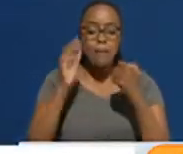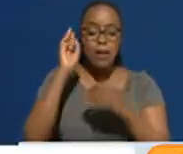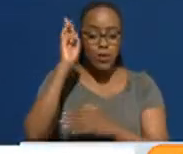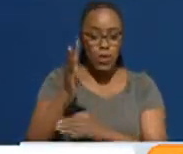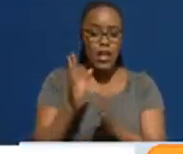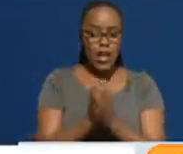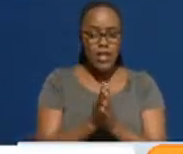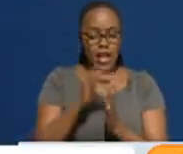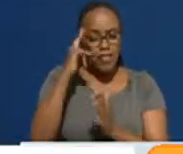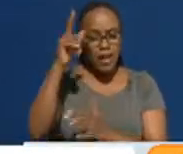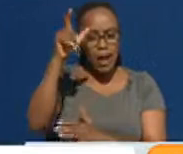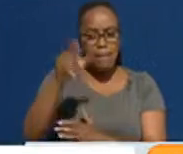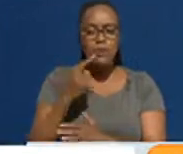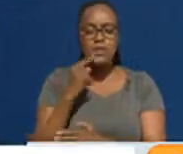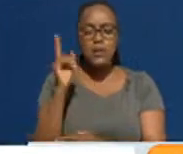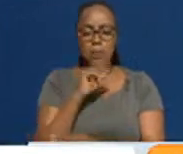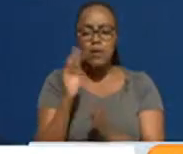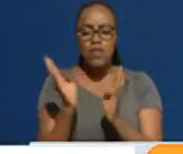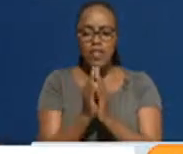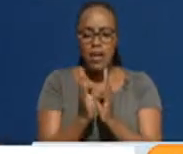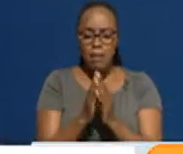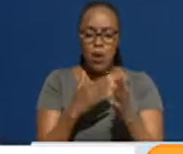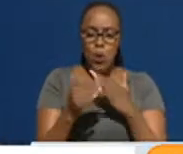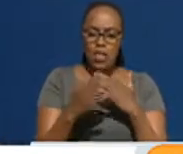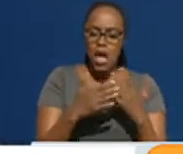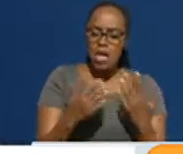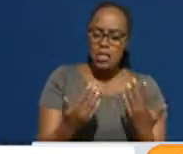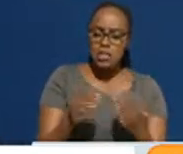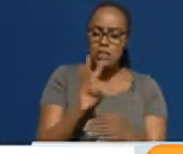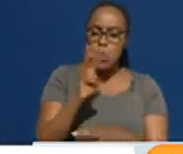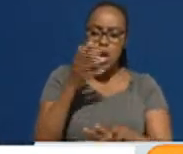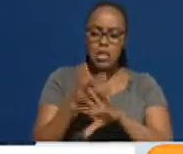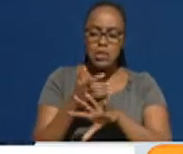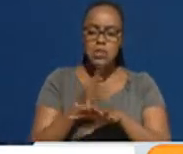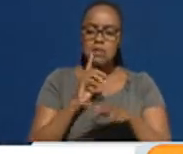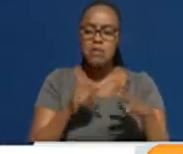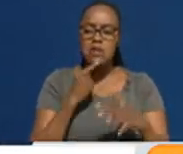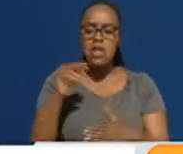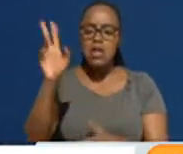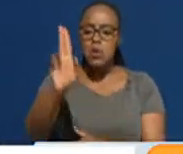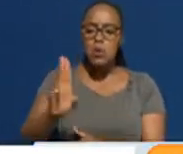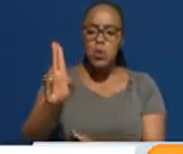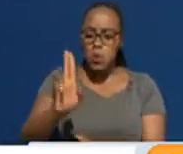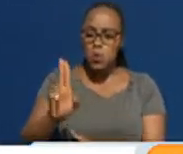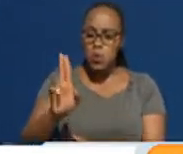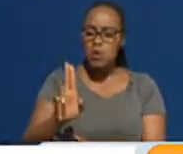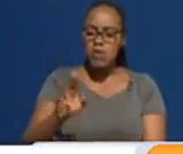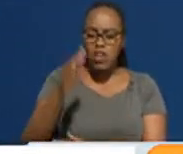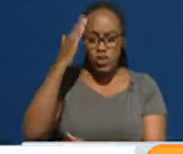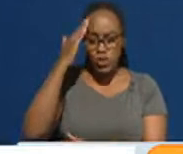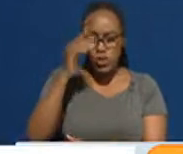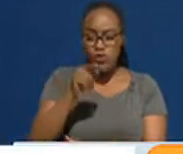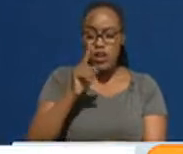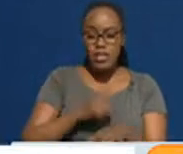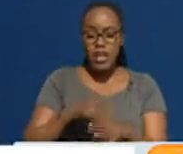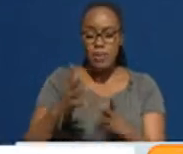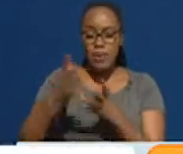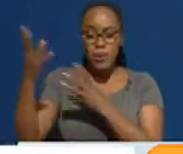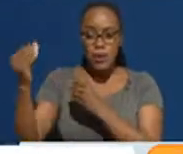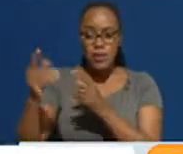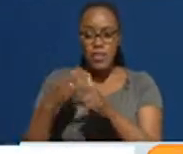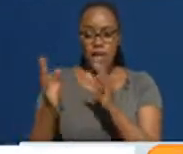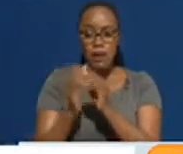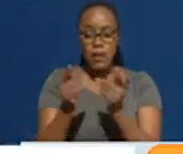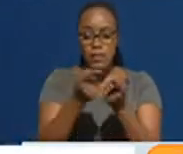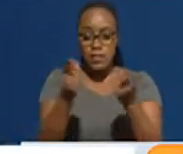And I think somebody had said in that meeting, I don't know if it was Waititi or someone, that telling Uhuru Kenyatta, President Uhuru Kenyatta, that, when you go out, you'll be meeting